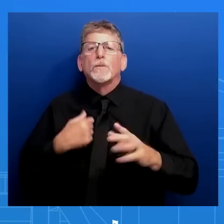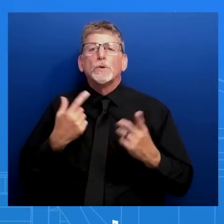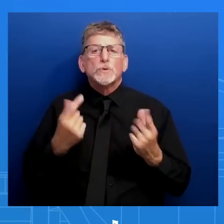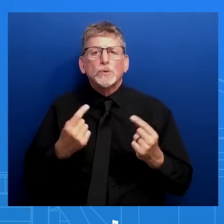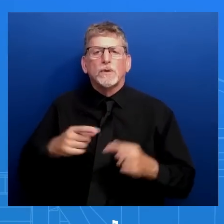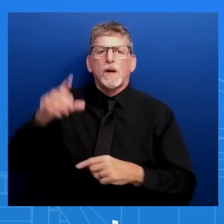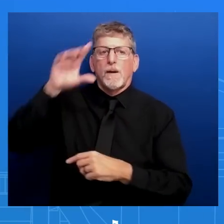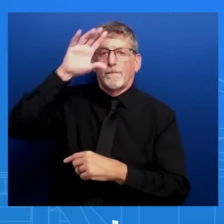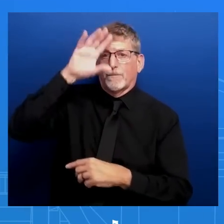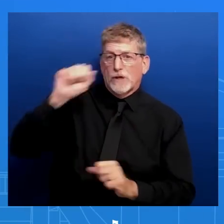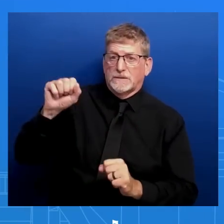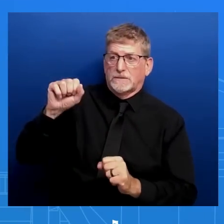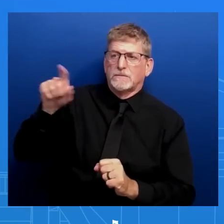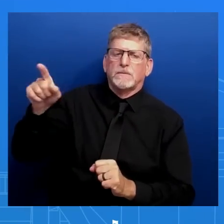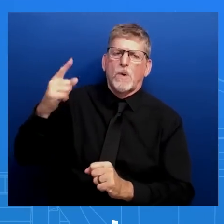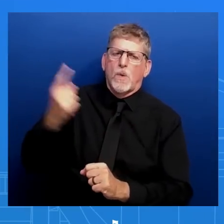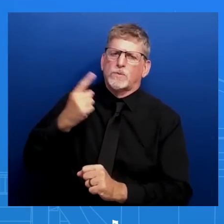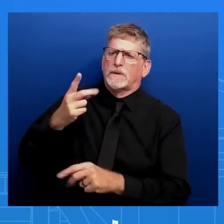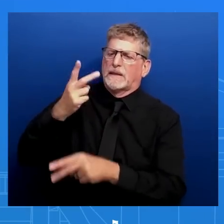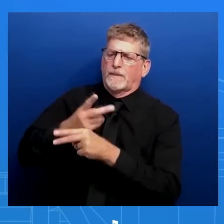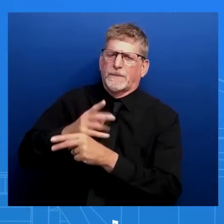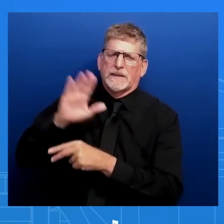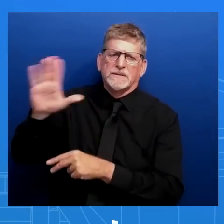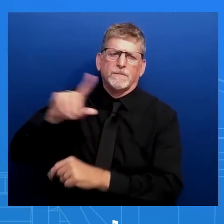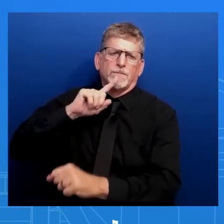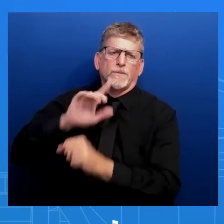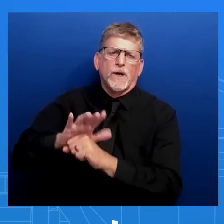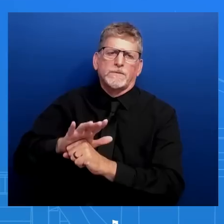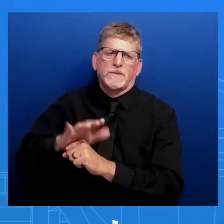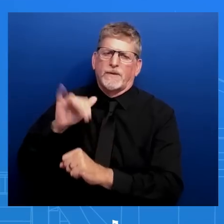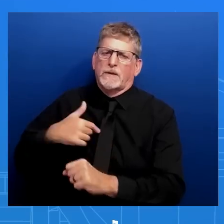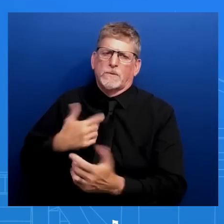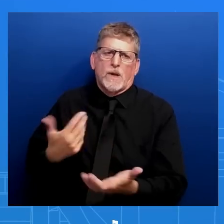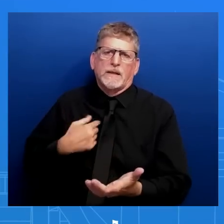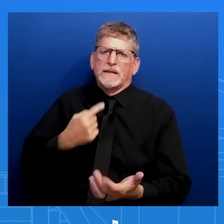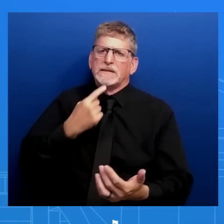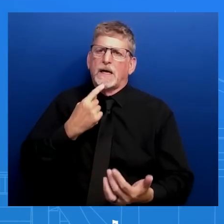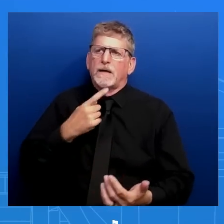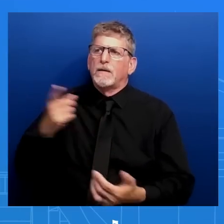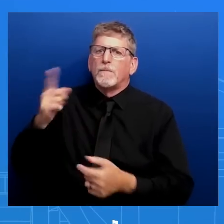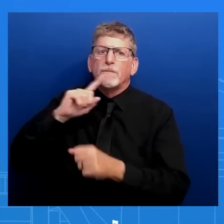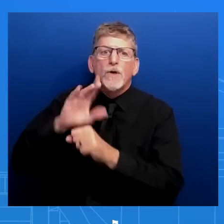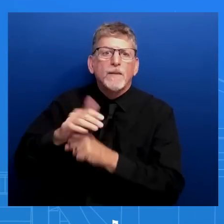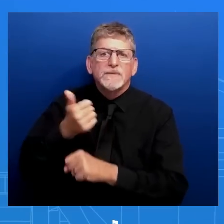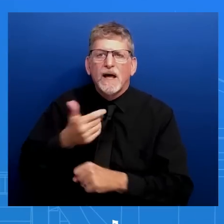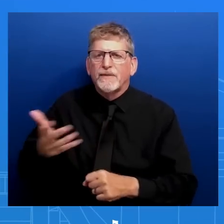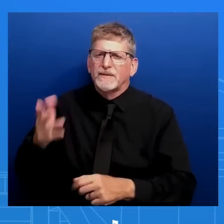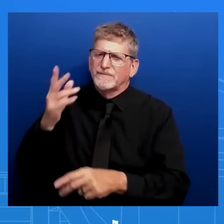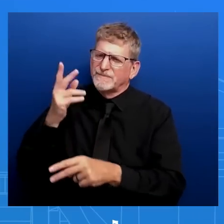to the value and the viability of a two-state solution.